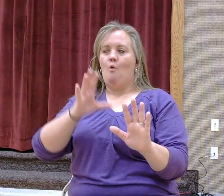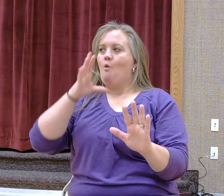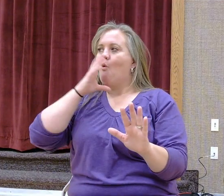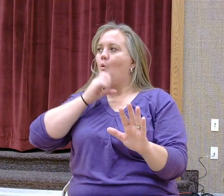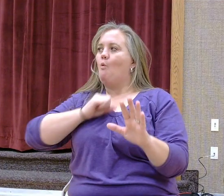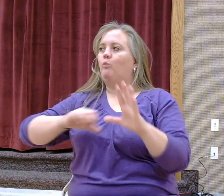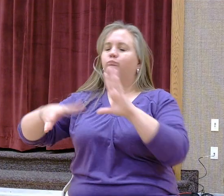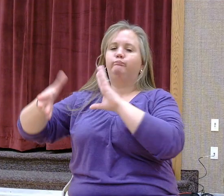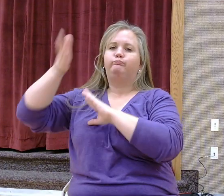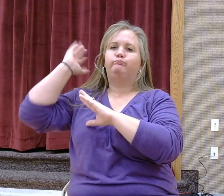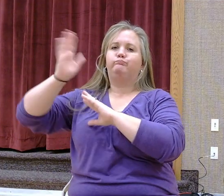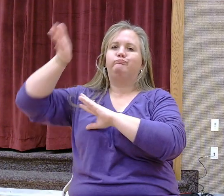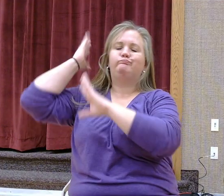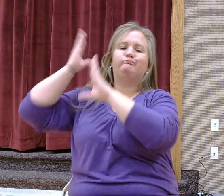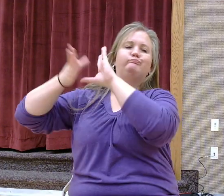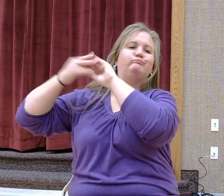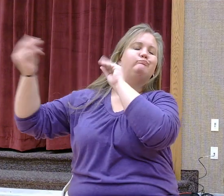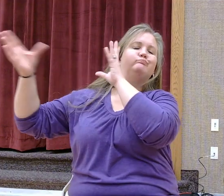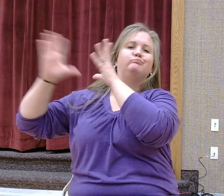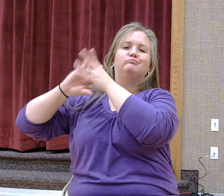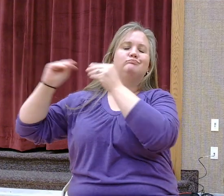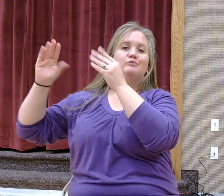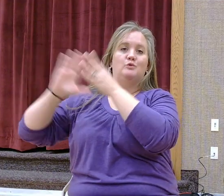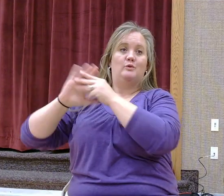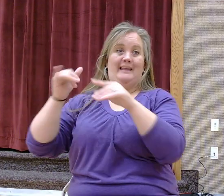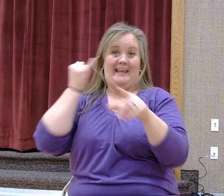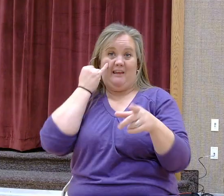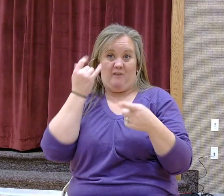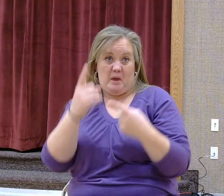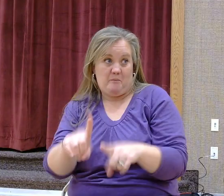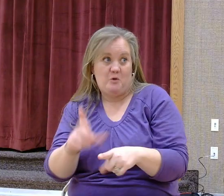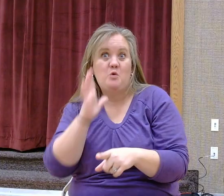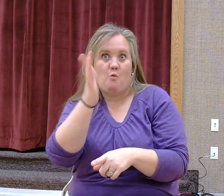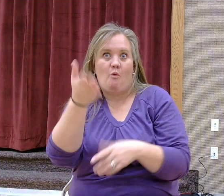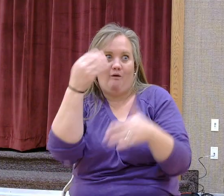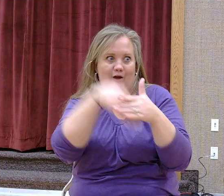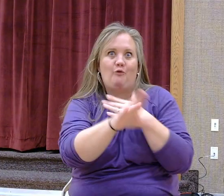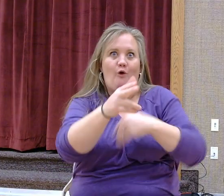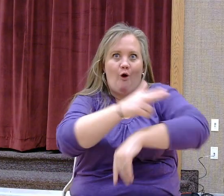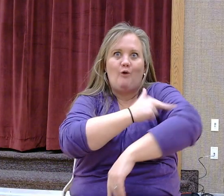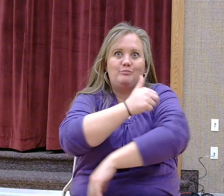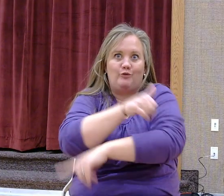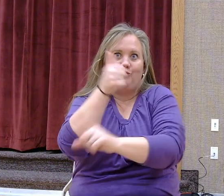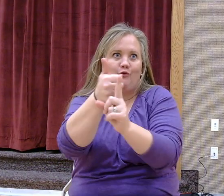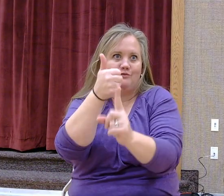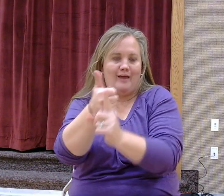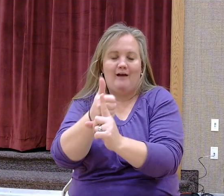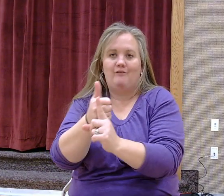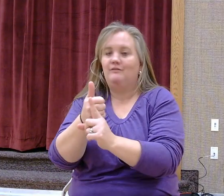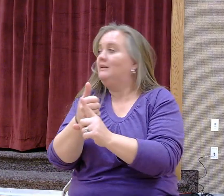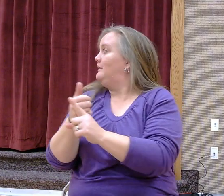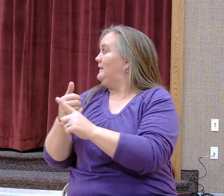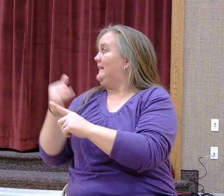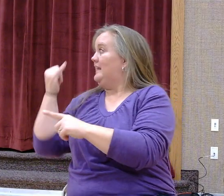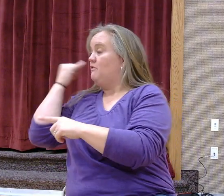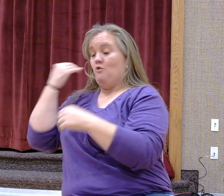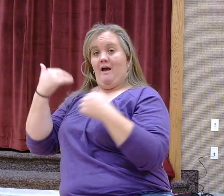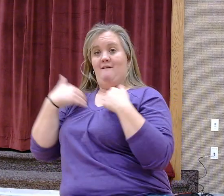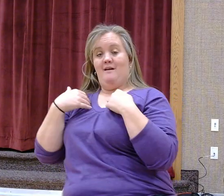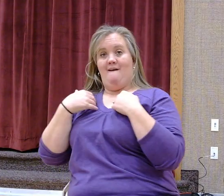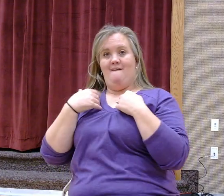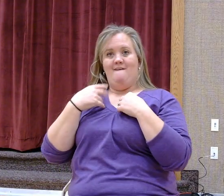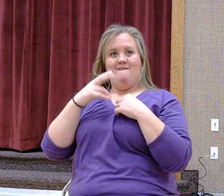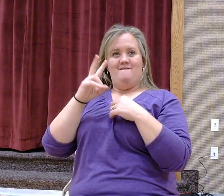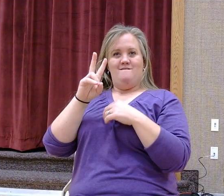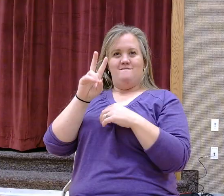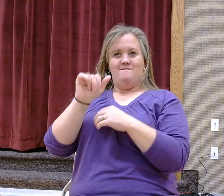You're gonna be the second patient if you try. There's no way. So if you think about it, if you go get a vaccine, so you're gonna go get